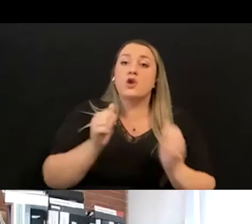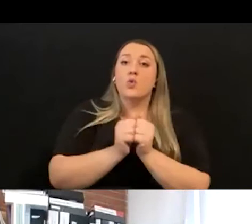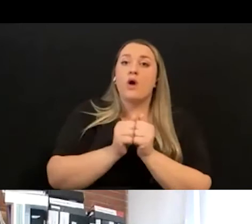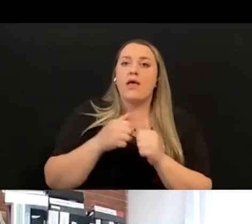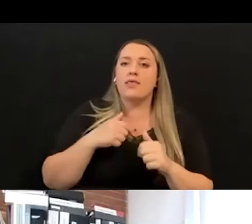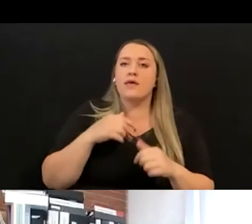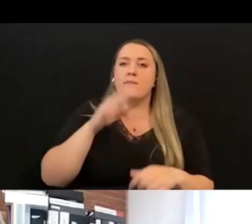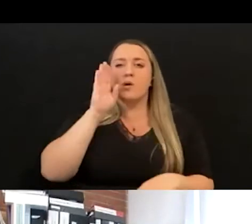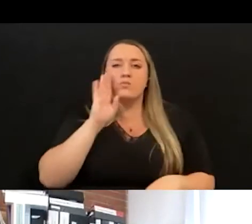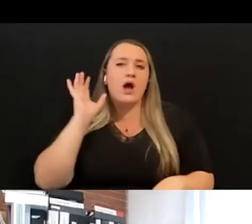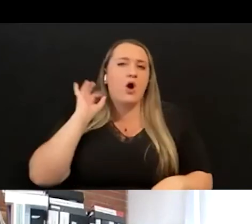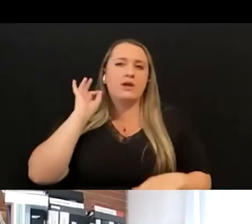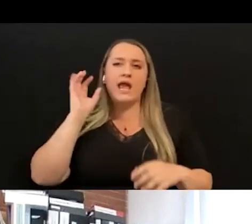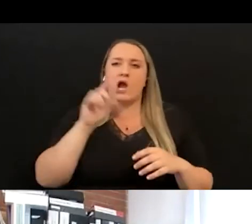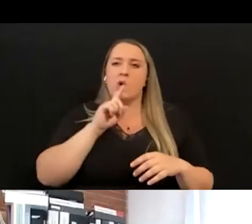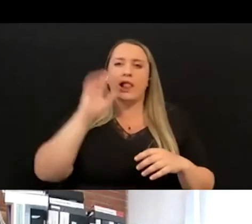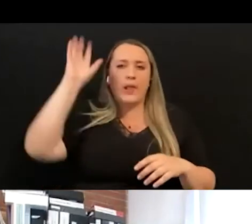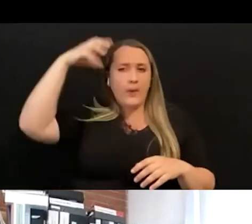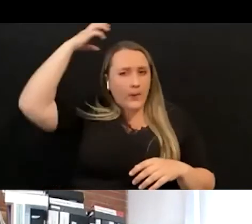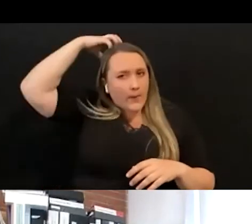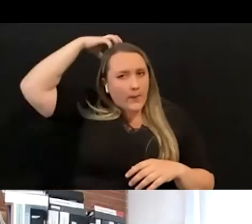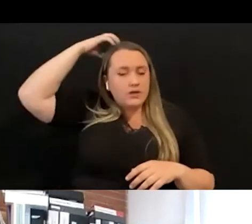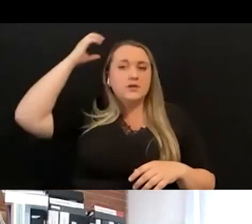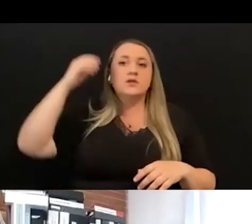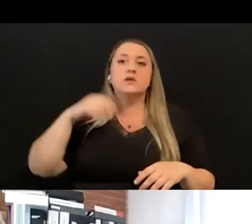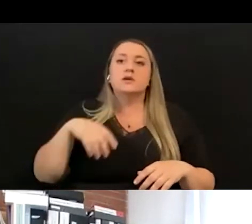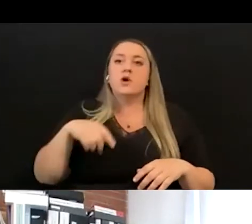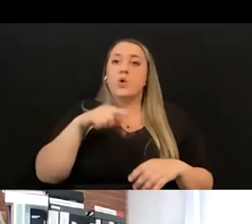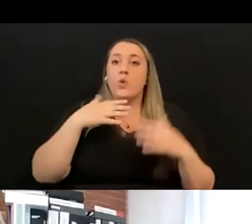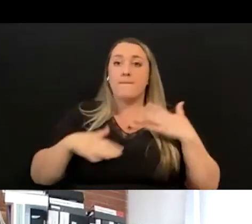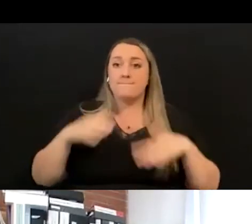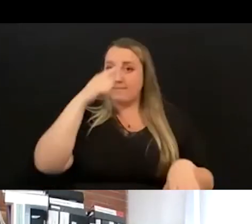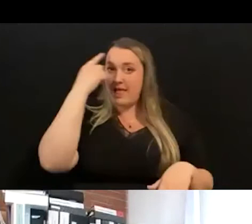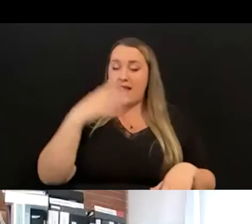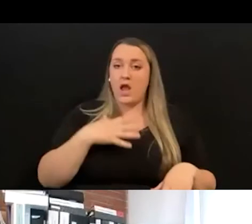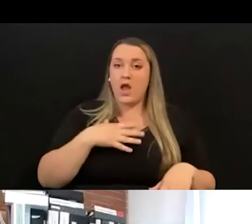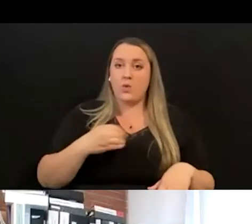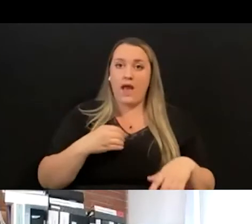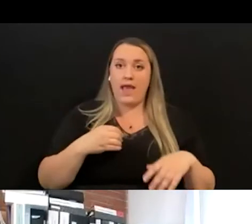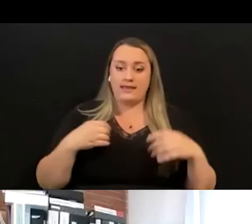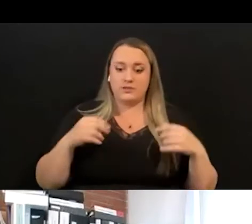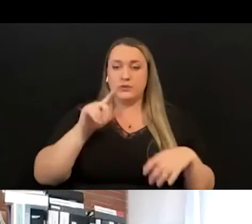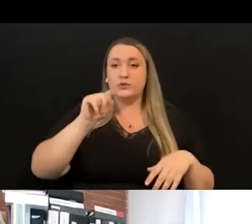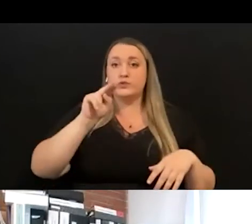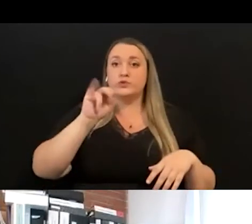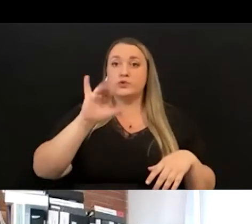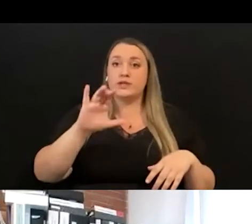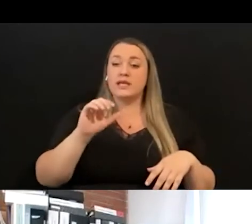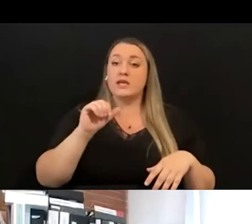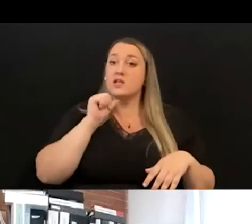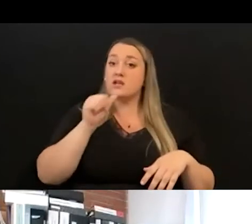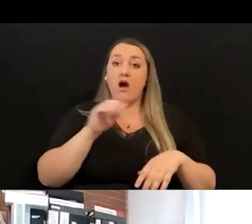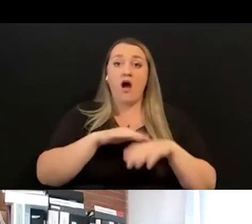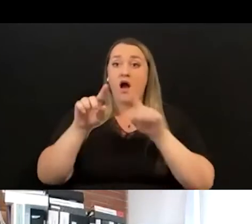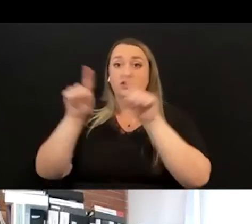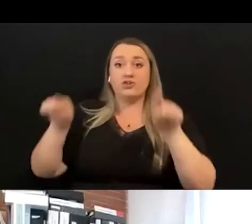auburn hair scraped into a messy bun, wearing a black and white patchwork tunic, and not on camera is my